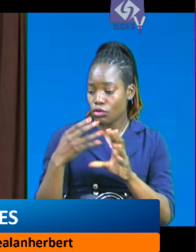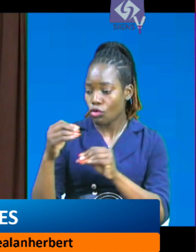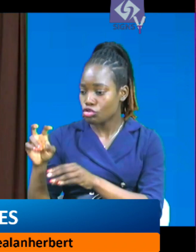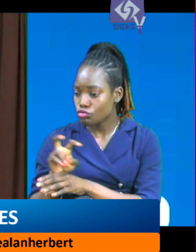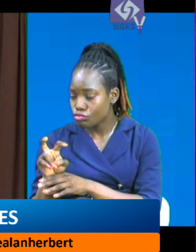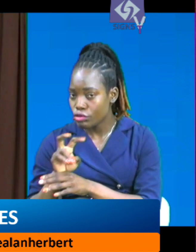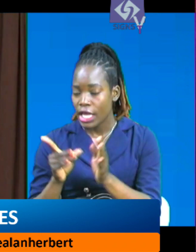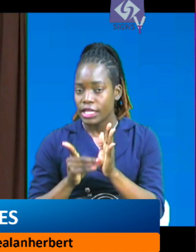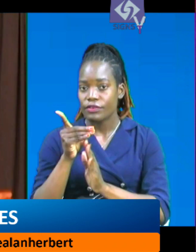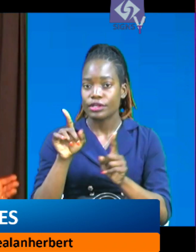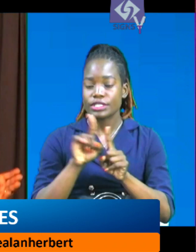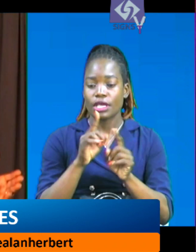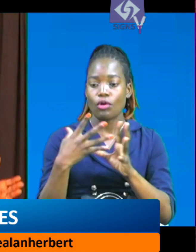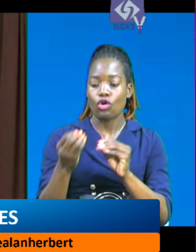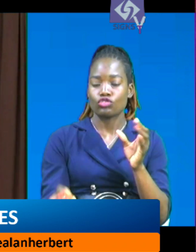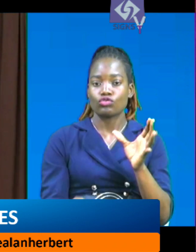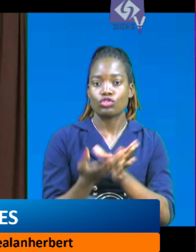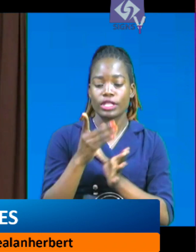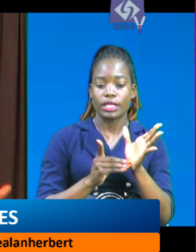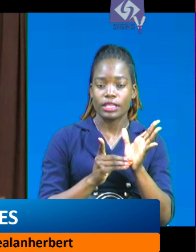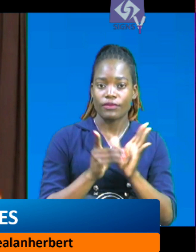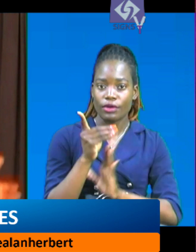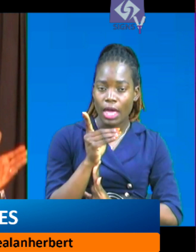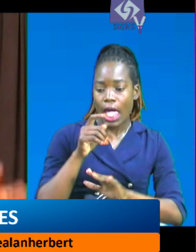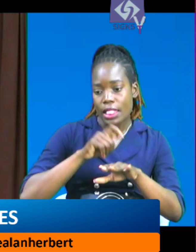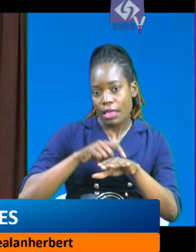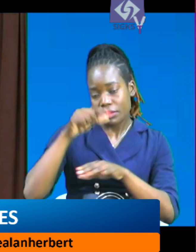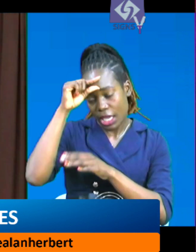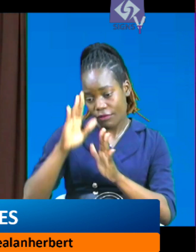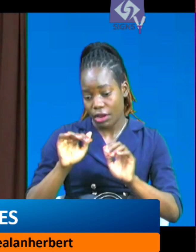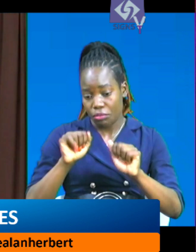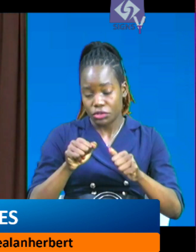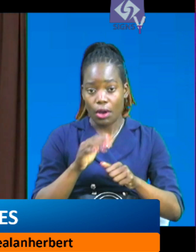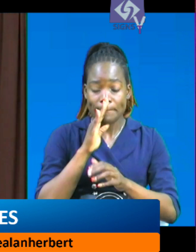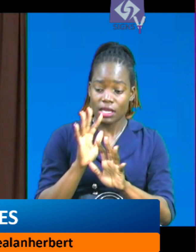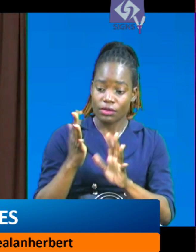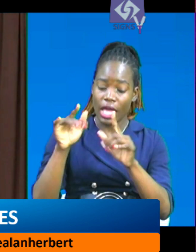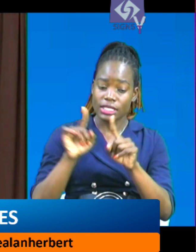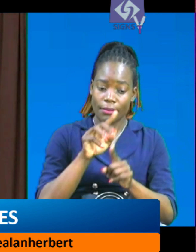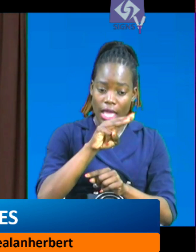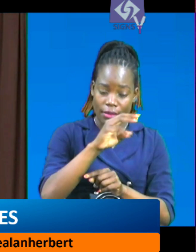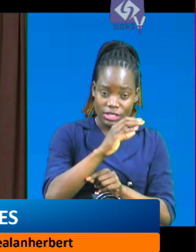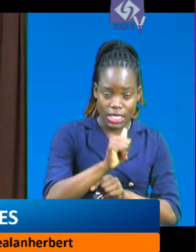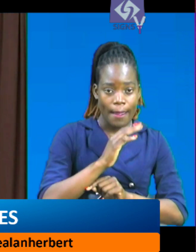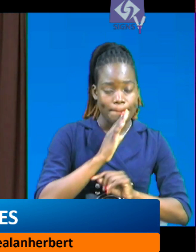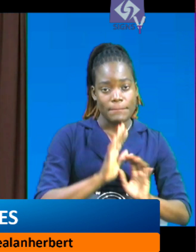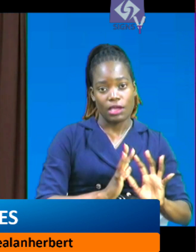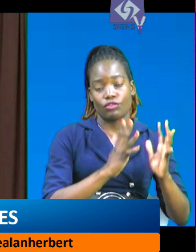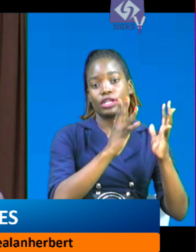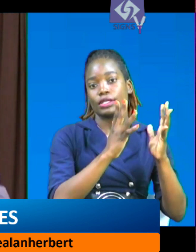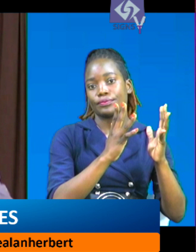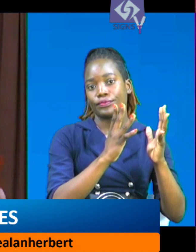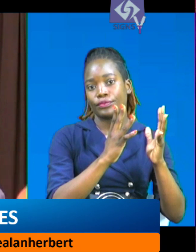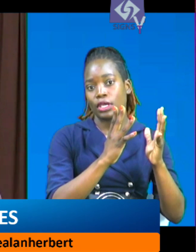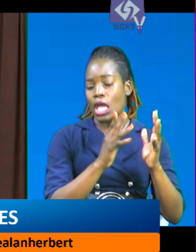to launch development, so that the governor can take credit and you can take credit as well. Yeah? And